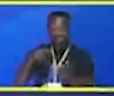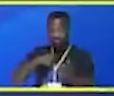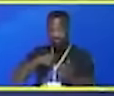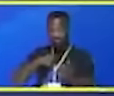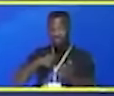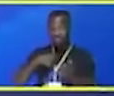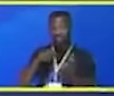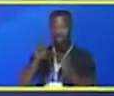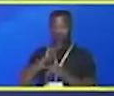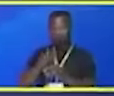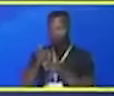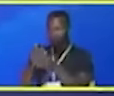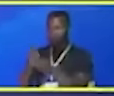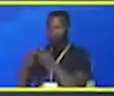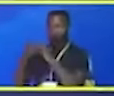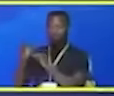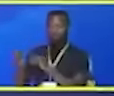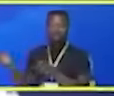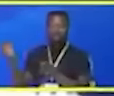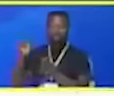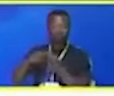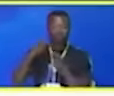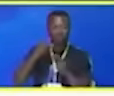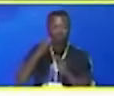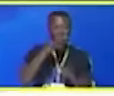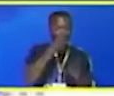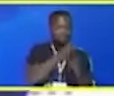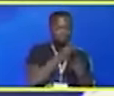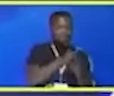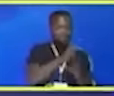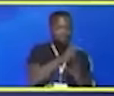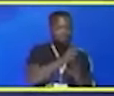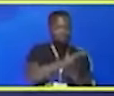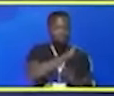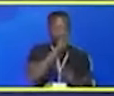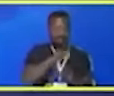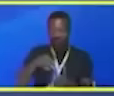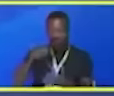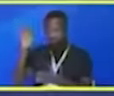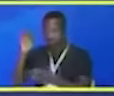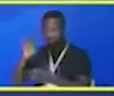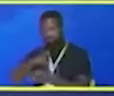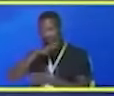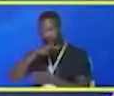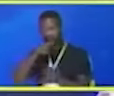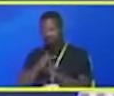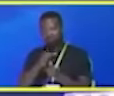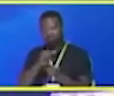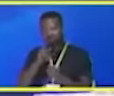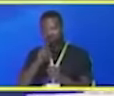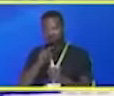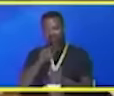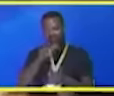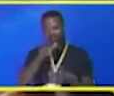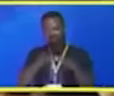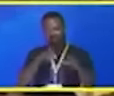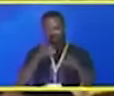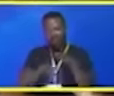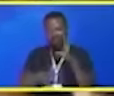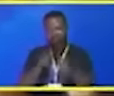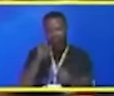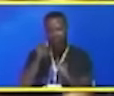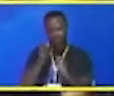people who will stand closest until you see a woman who has never climbed the pulpit, but she has walked on the spirit and she's a